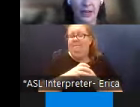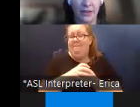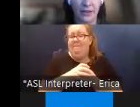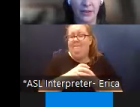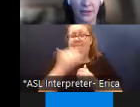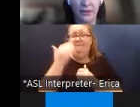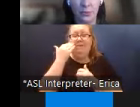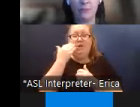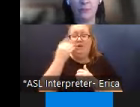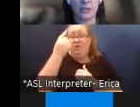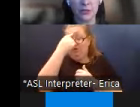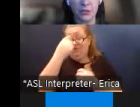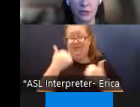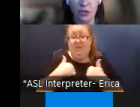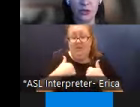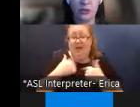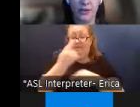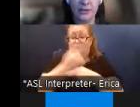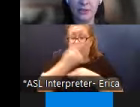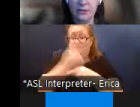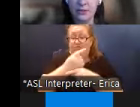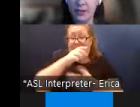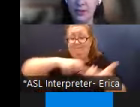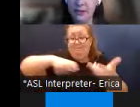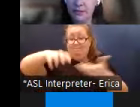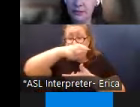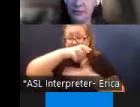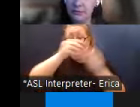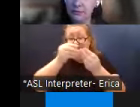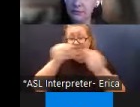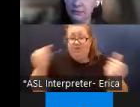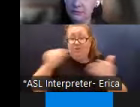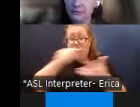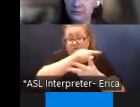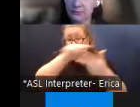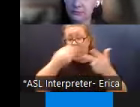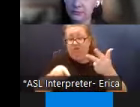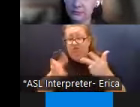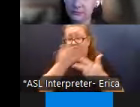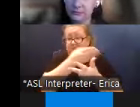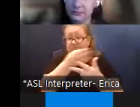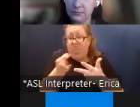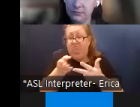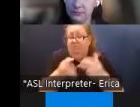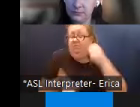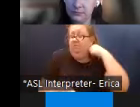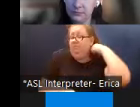Do you think that we have kind of the right mix of solutions across these three scenarios?